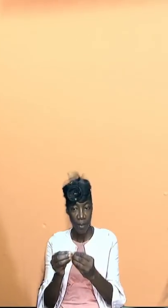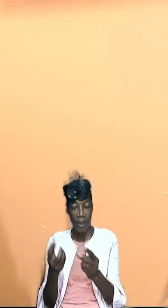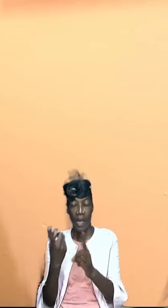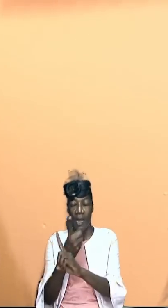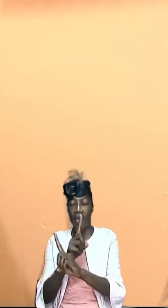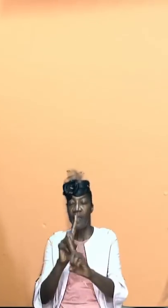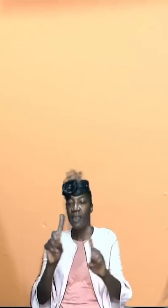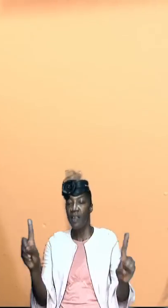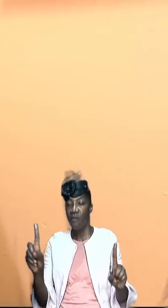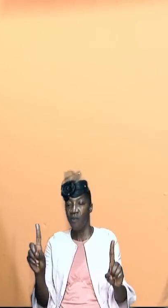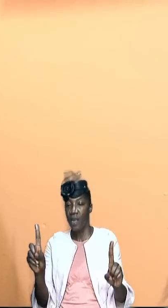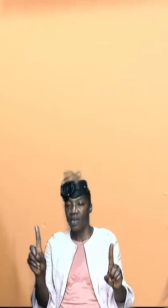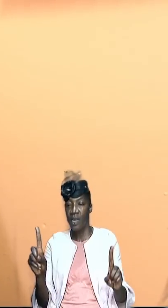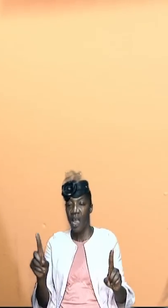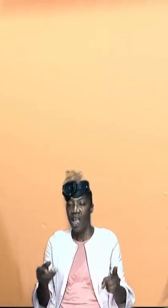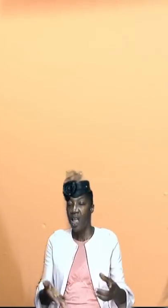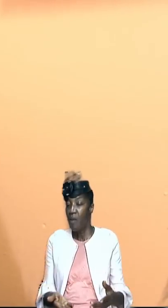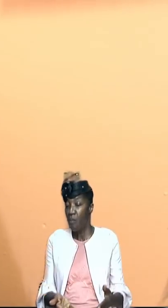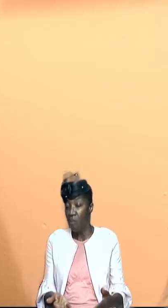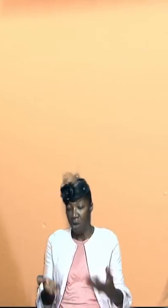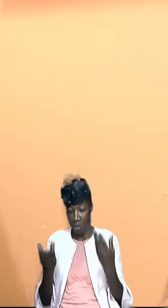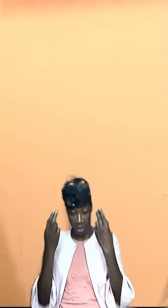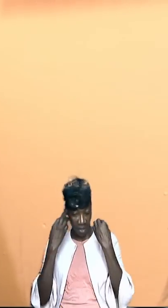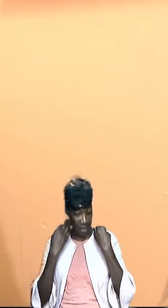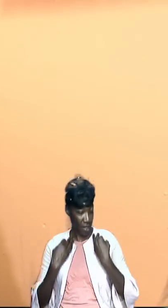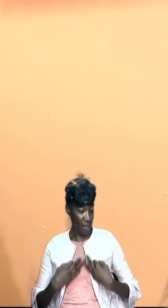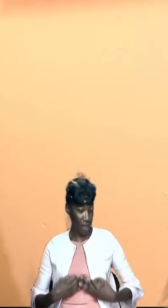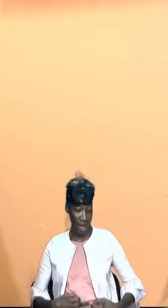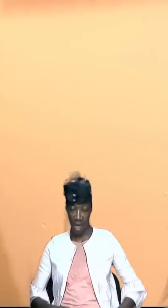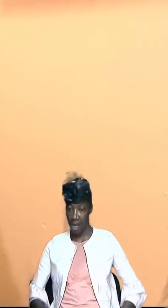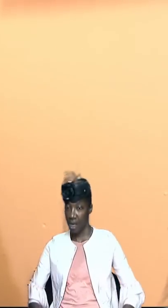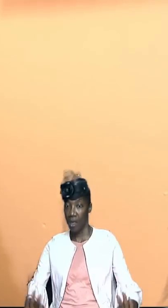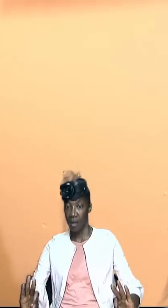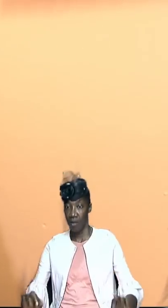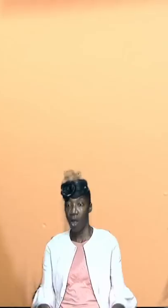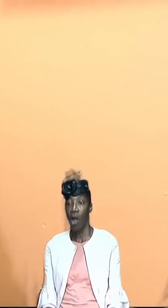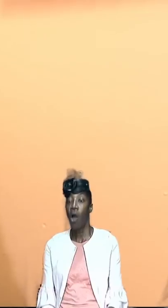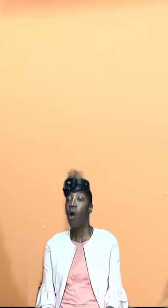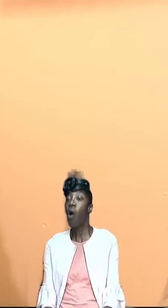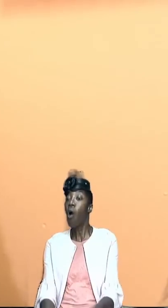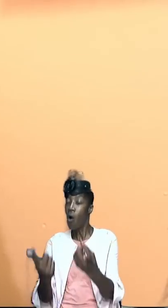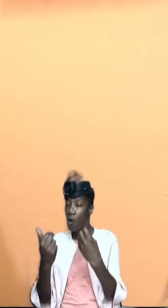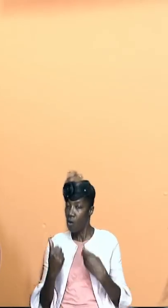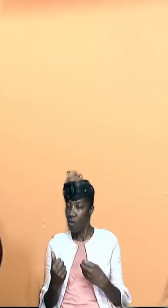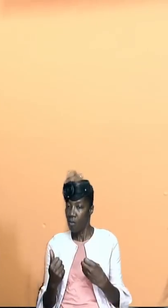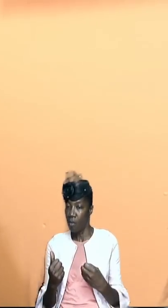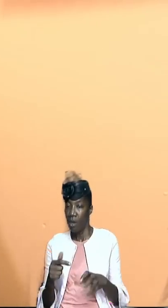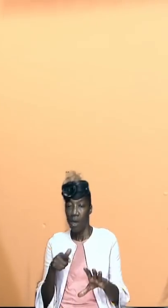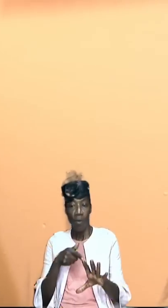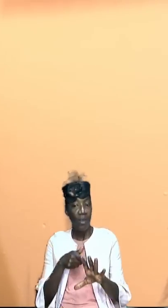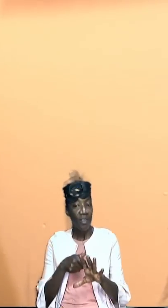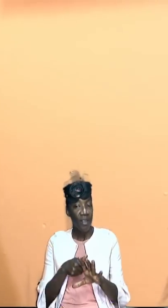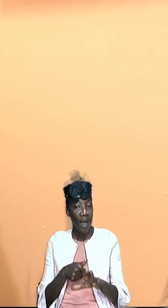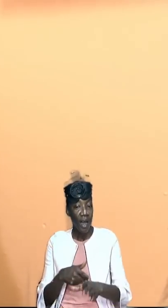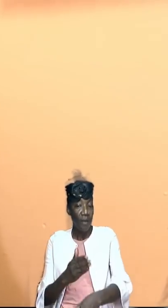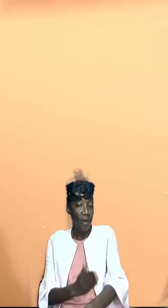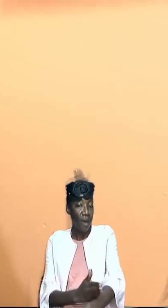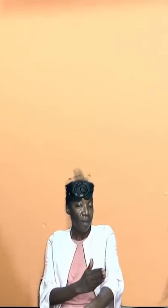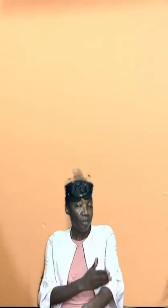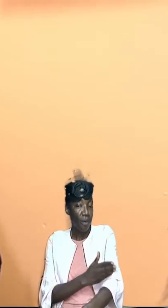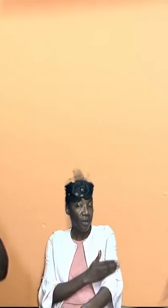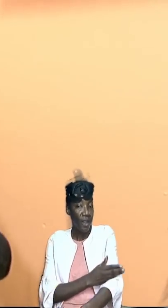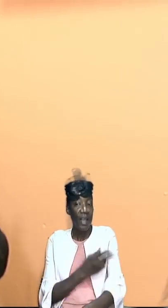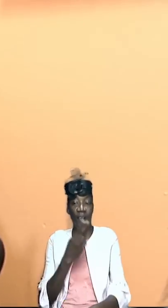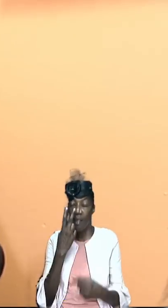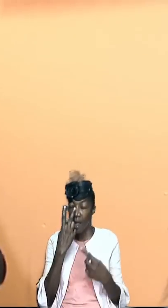different features will emerge. And we had started the process of looking at and use